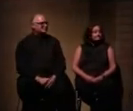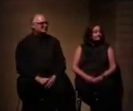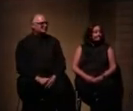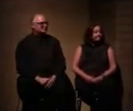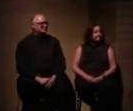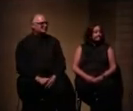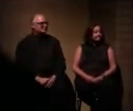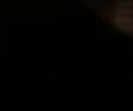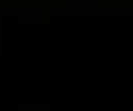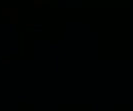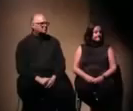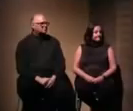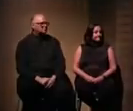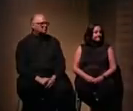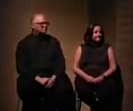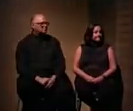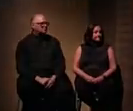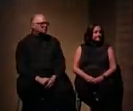No, I'm Vance.